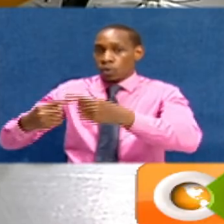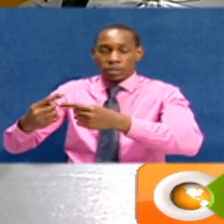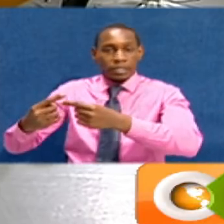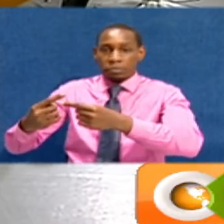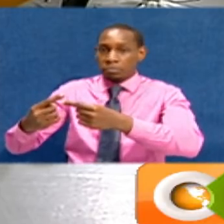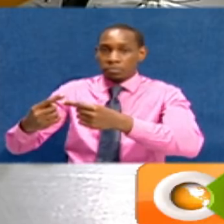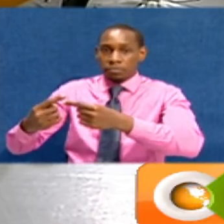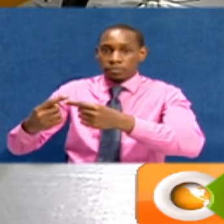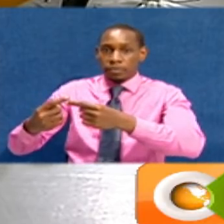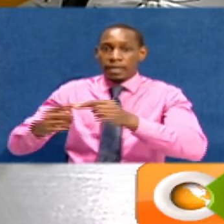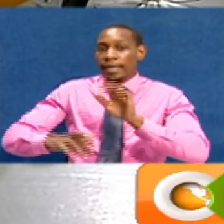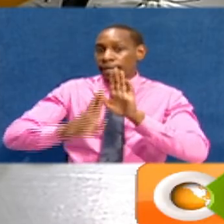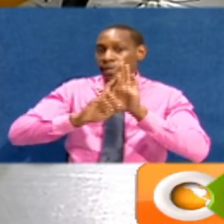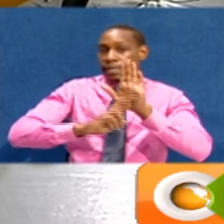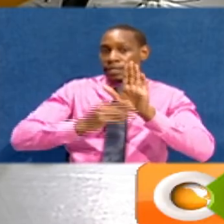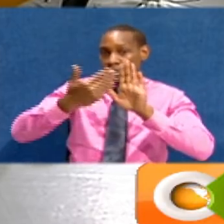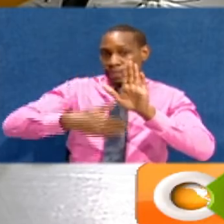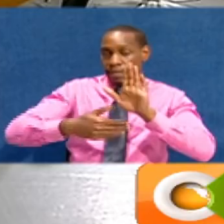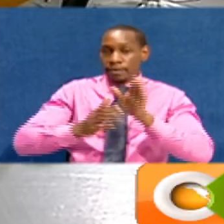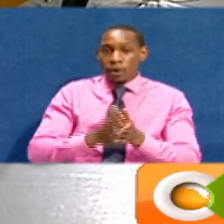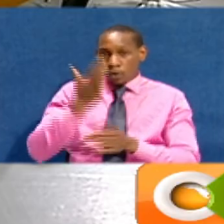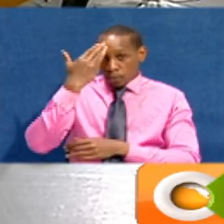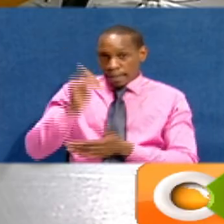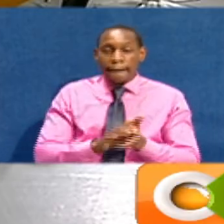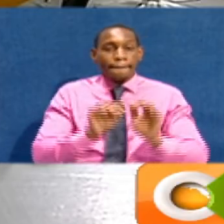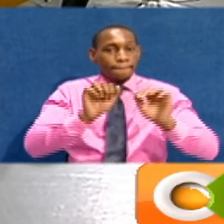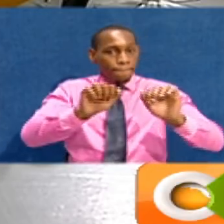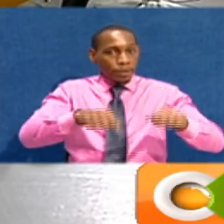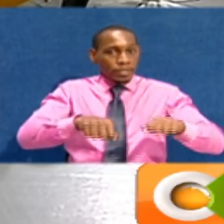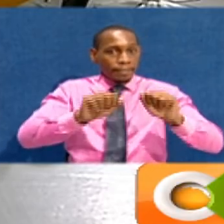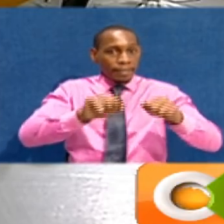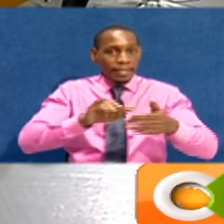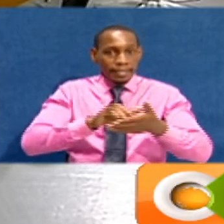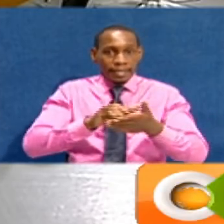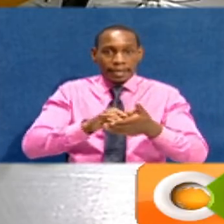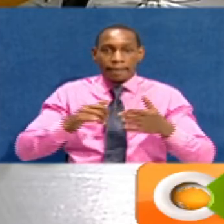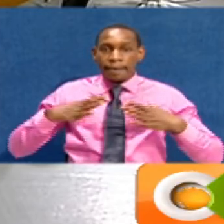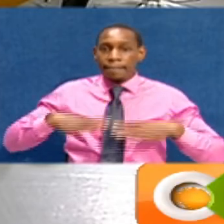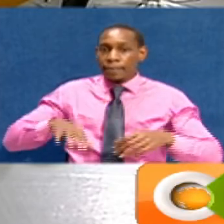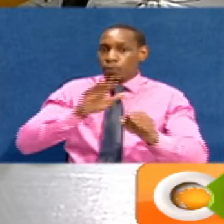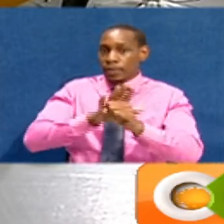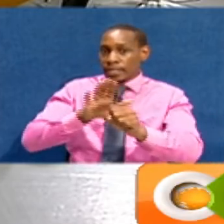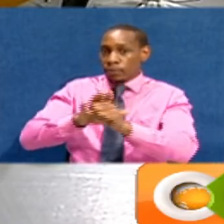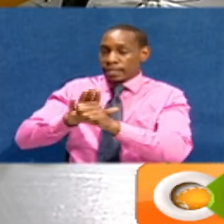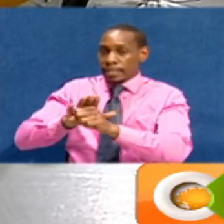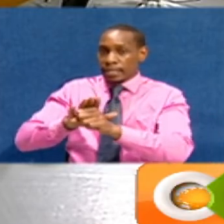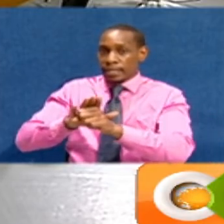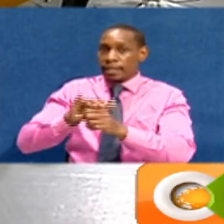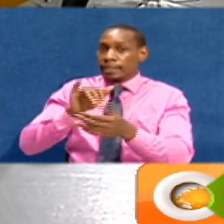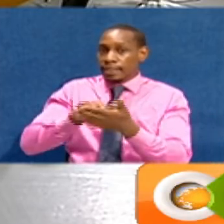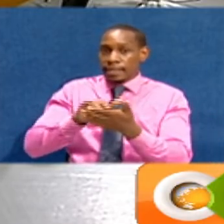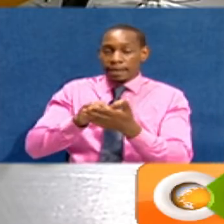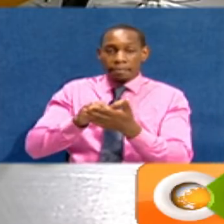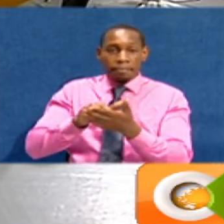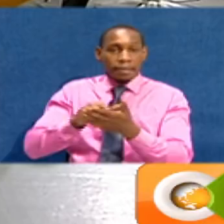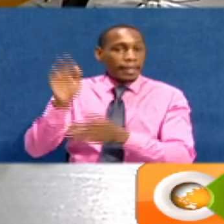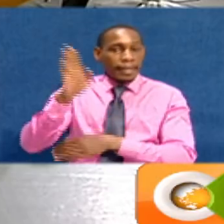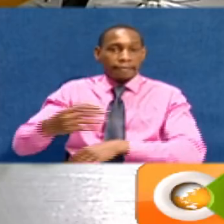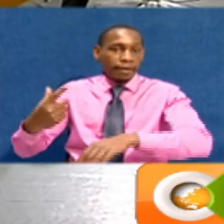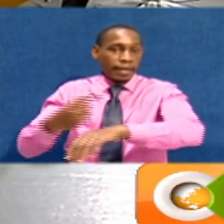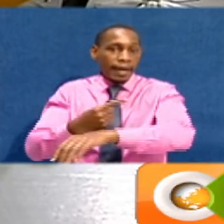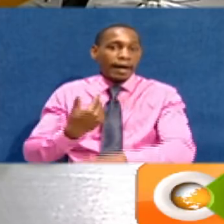with the protocols as is, because there's a likelihood that there will be a big population, millions of Kenyans, who may